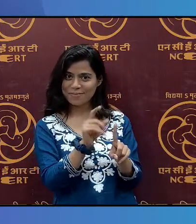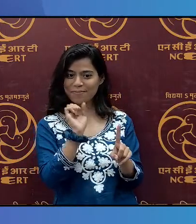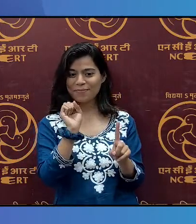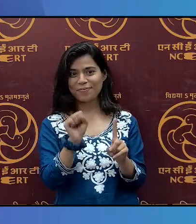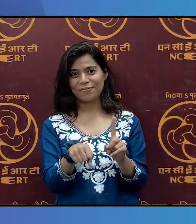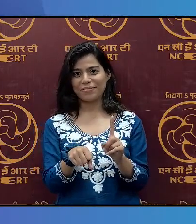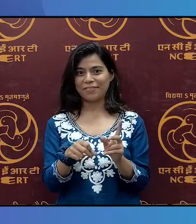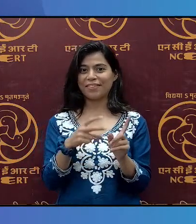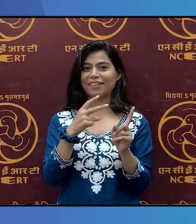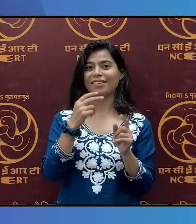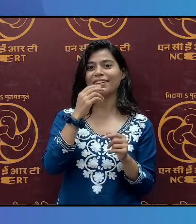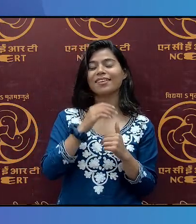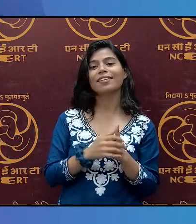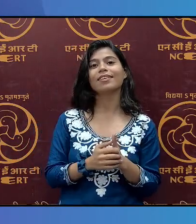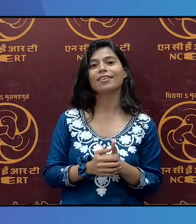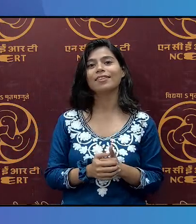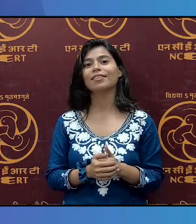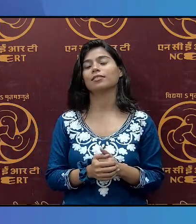Yes, proceed, sir.